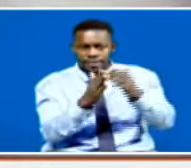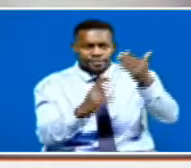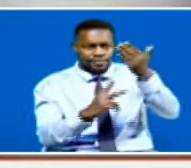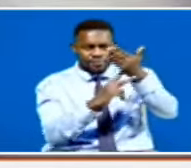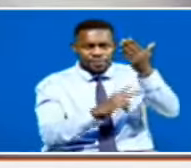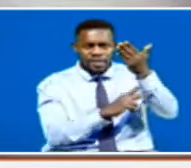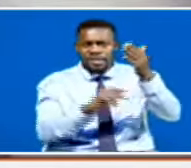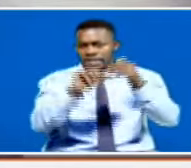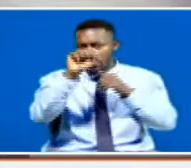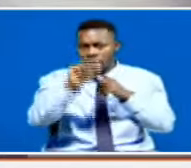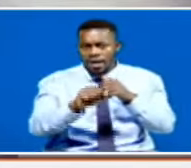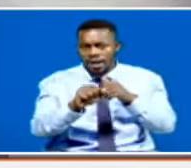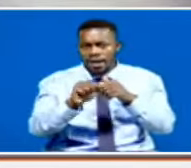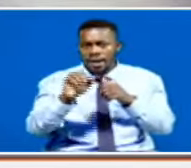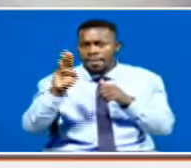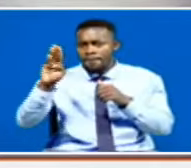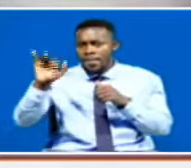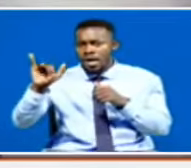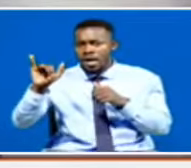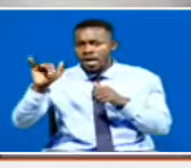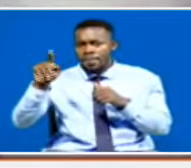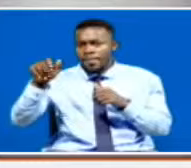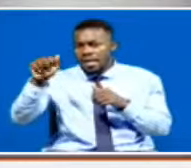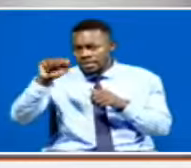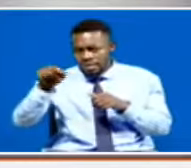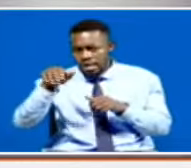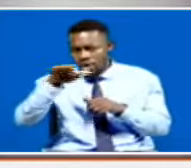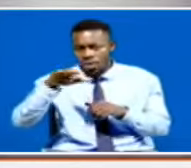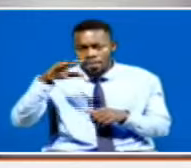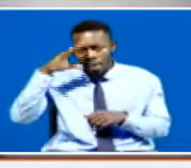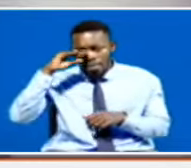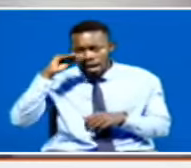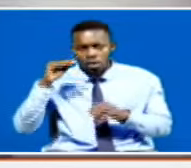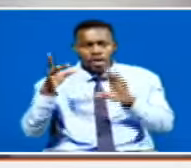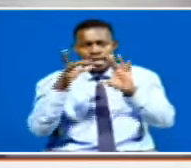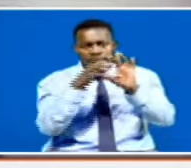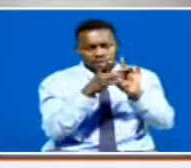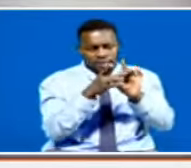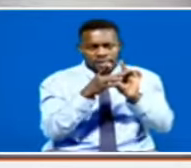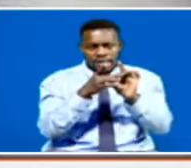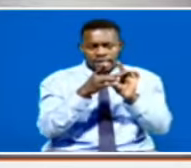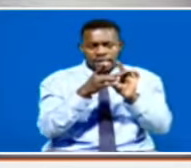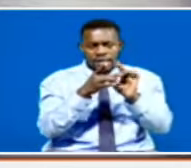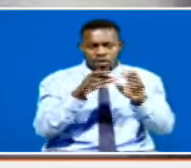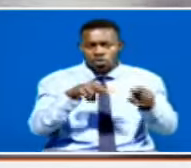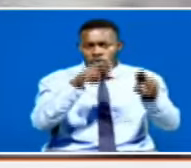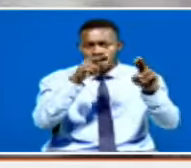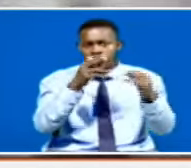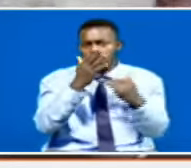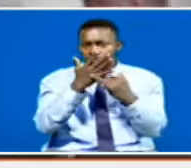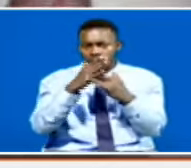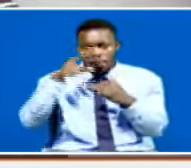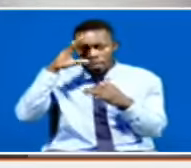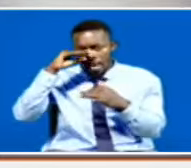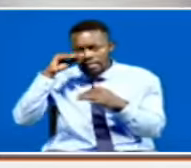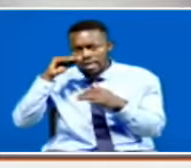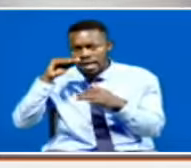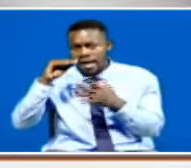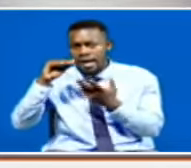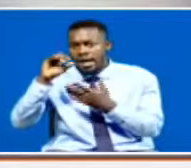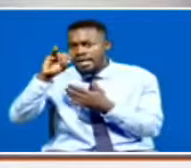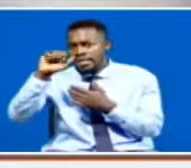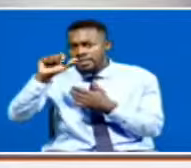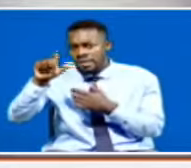southern bypass in Mombasa that is going to give a seamless connectivity between Mombasa Island